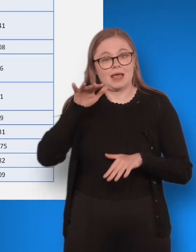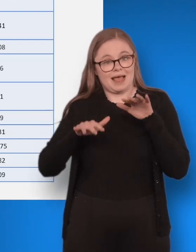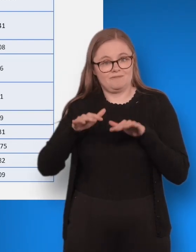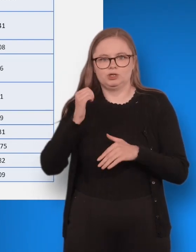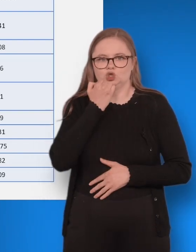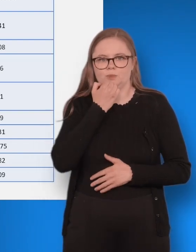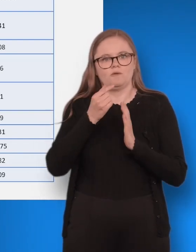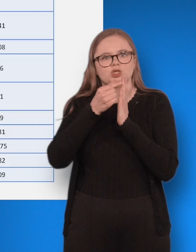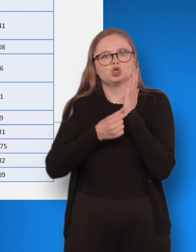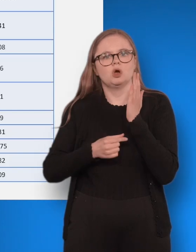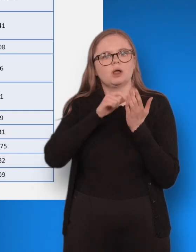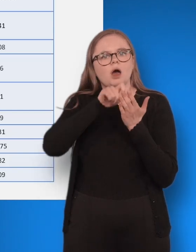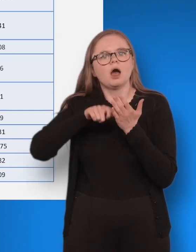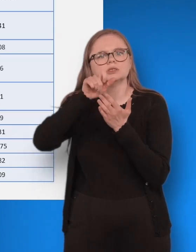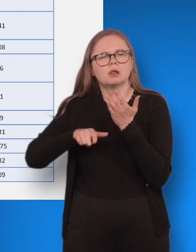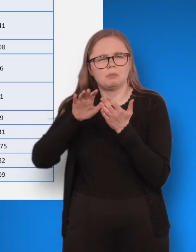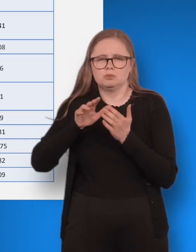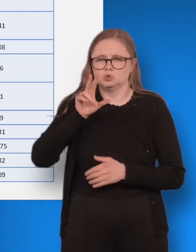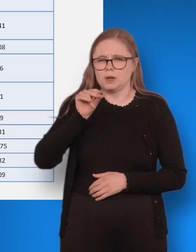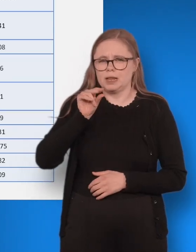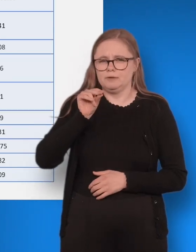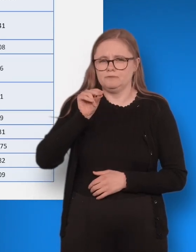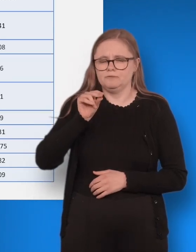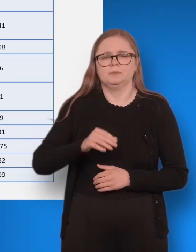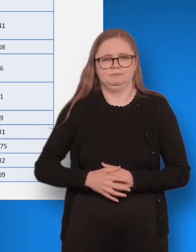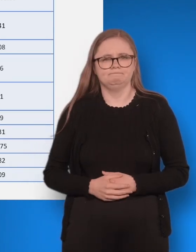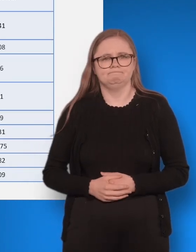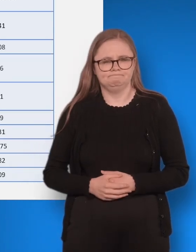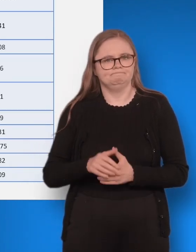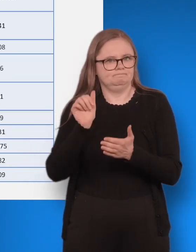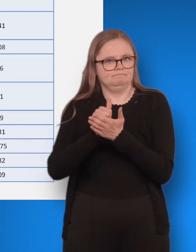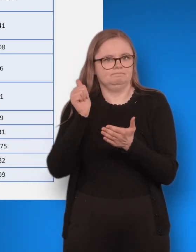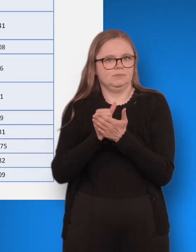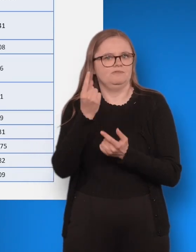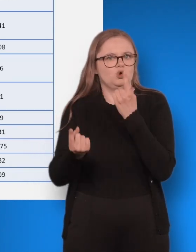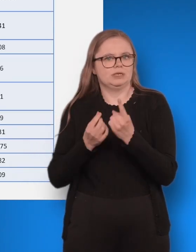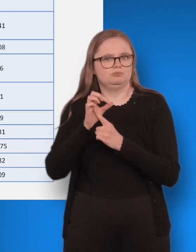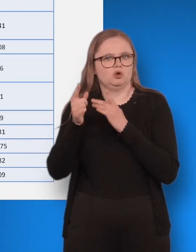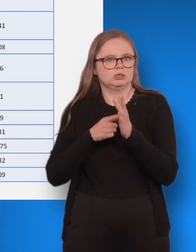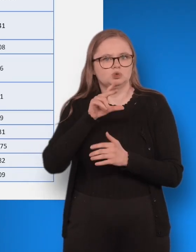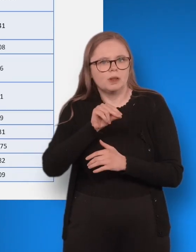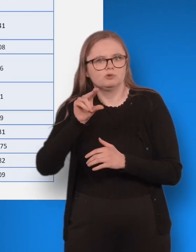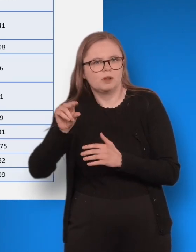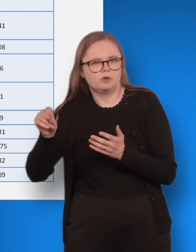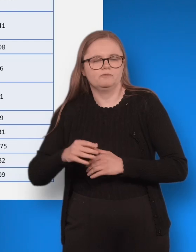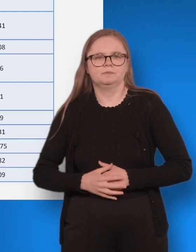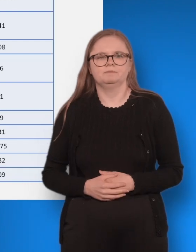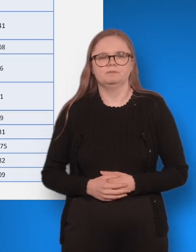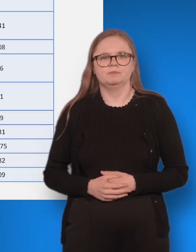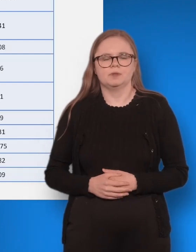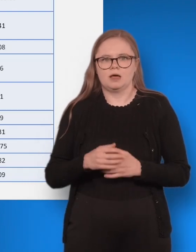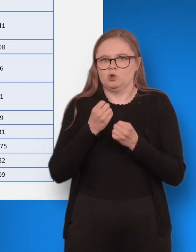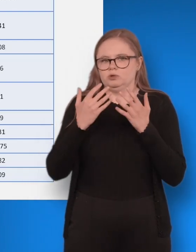of journal articles is around 12 published per project, but there's a high level